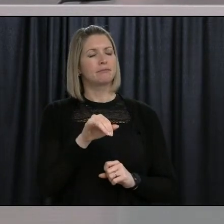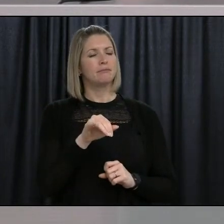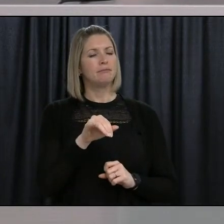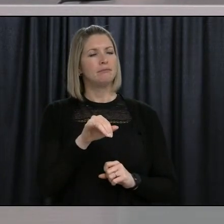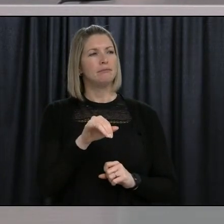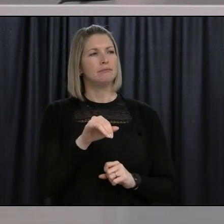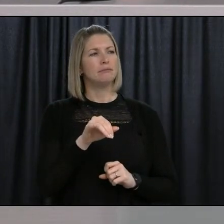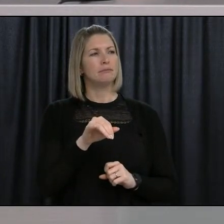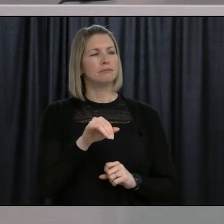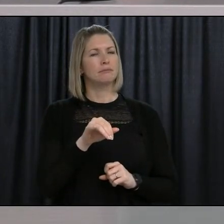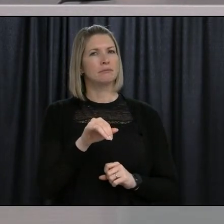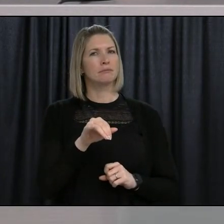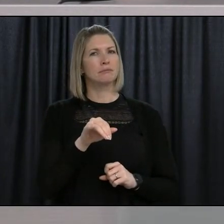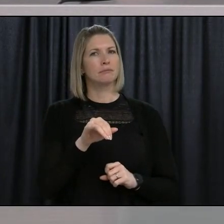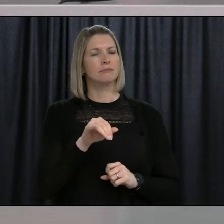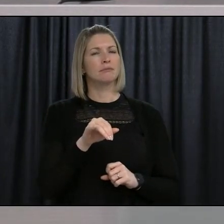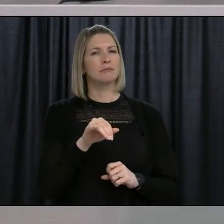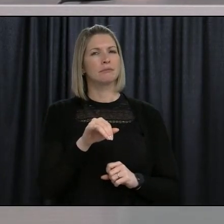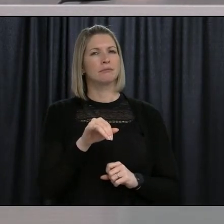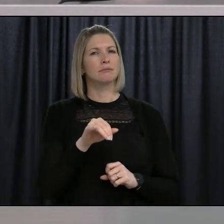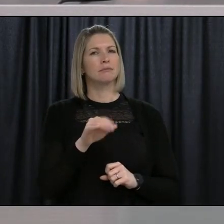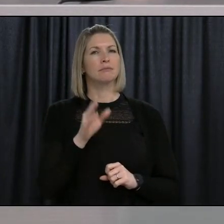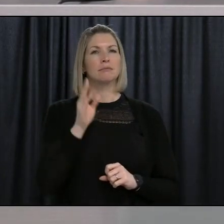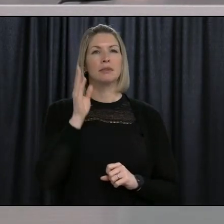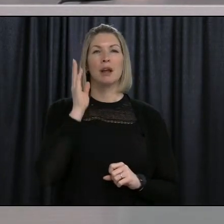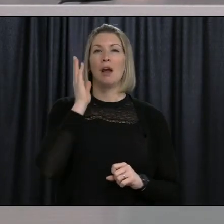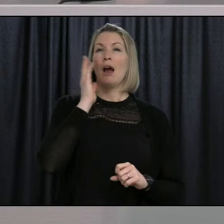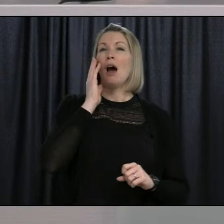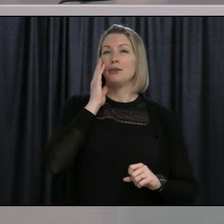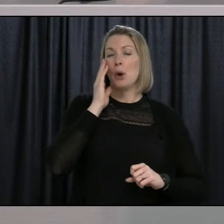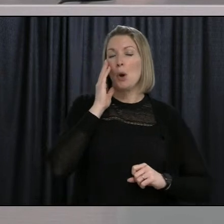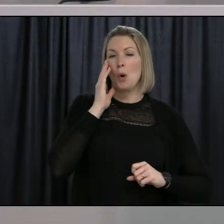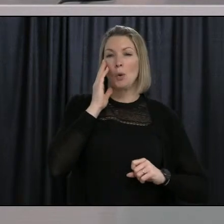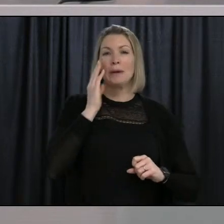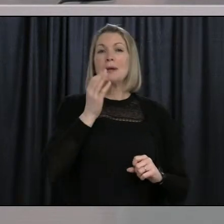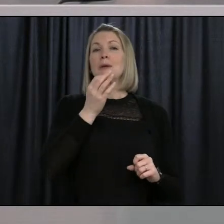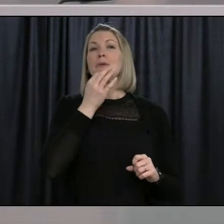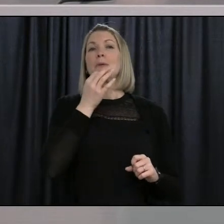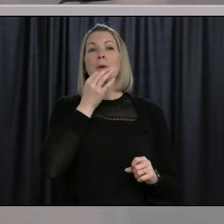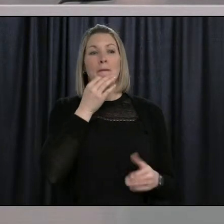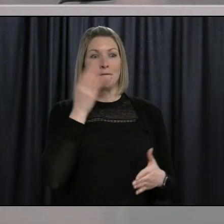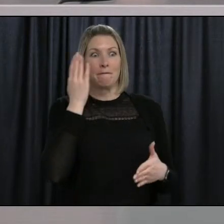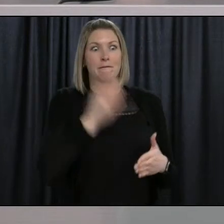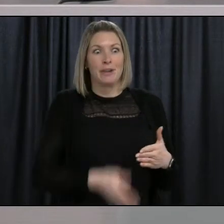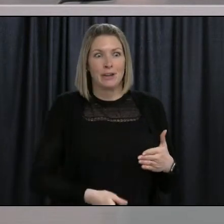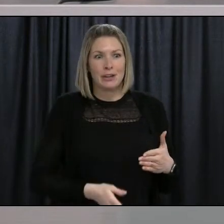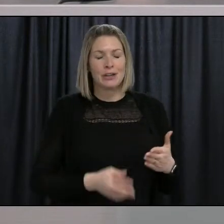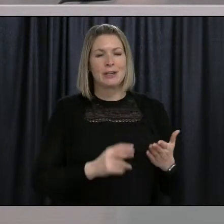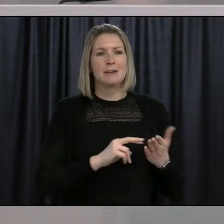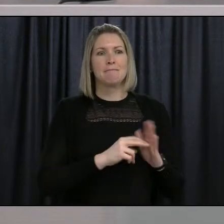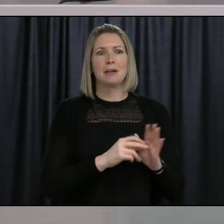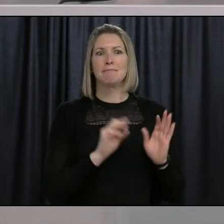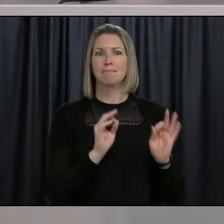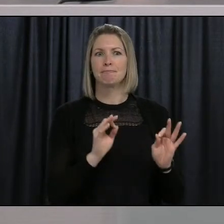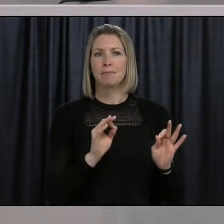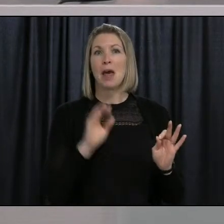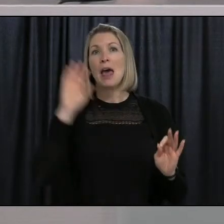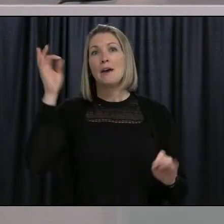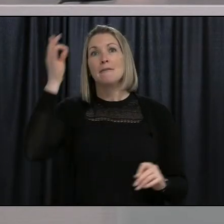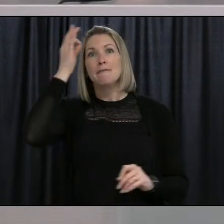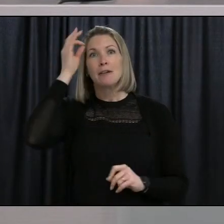The light at the end of the tunnel cliche. The same cliche was used earlier today in the federal government's briefing about